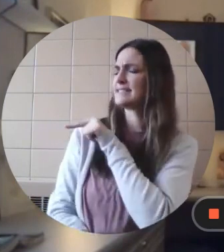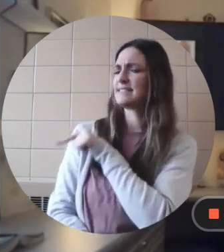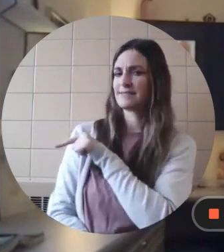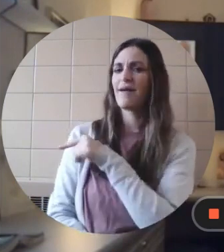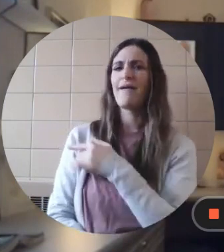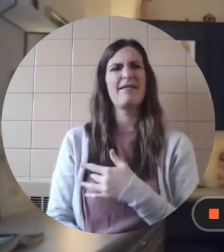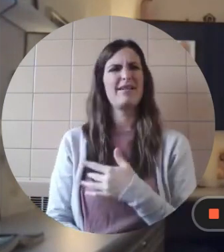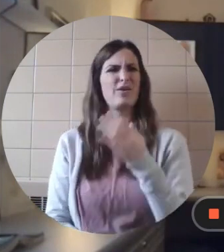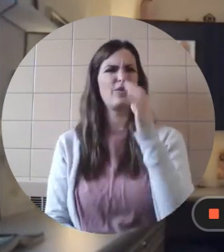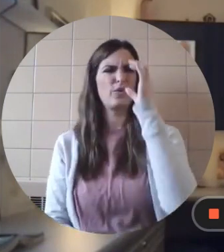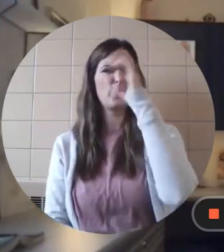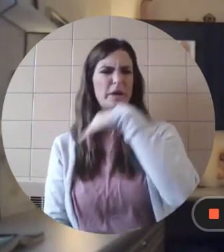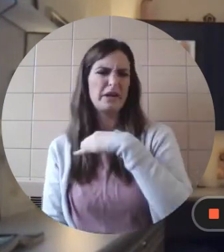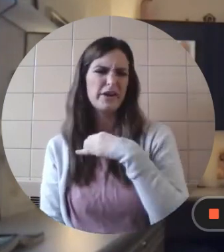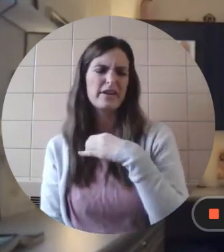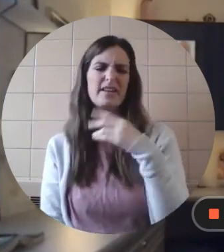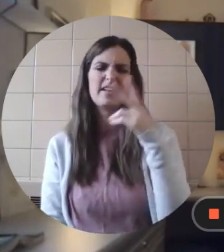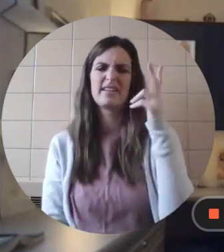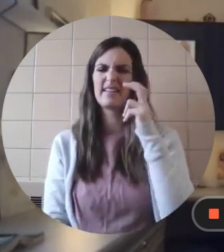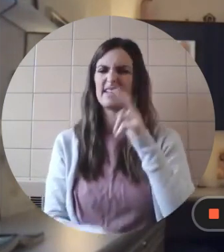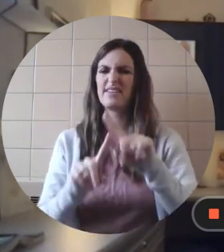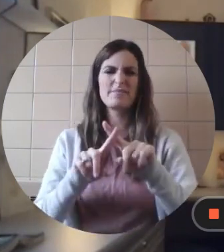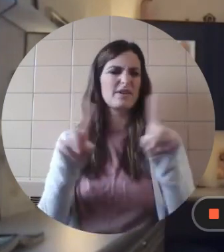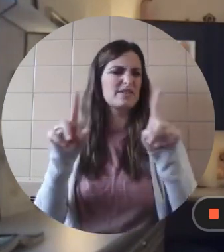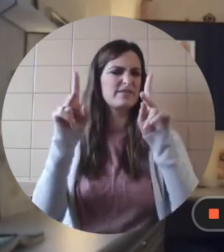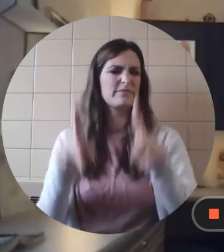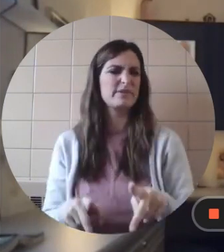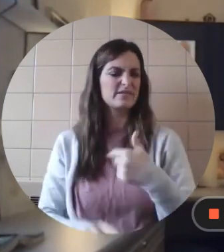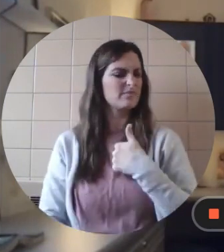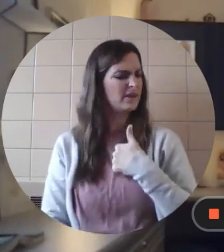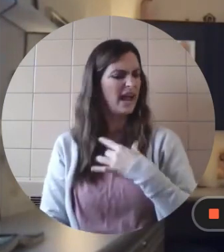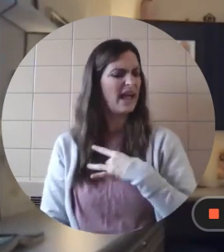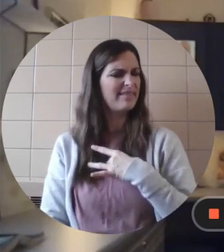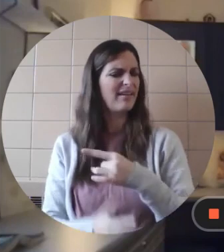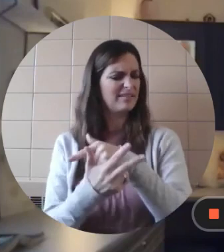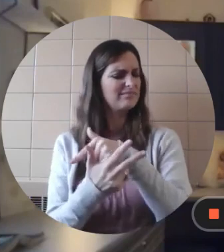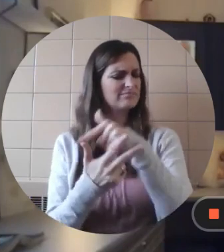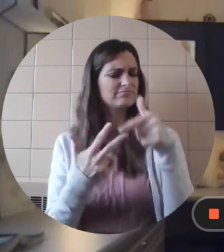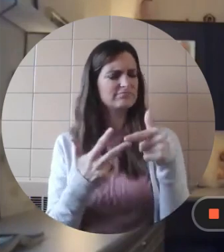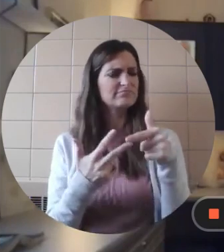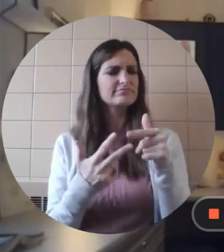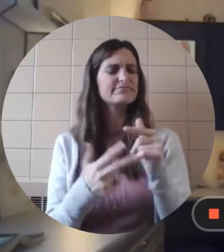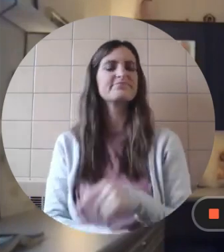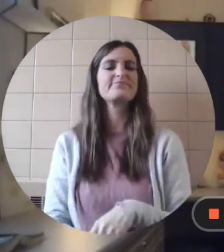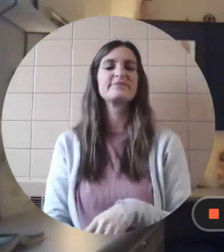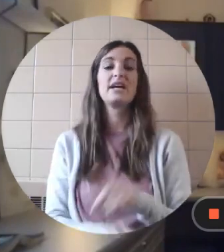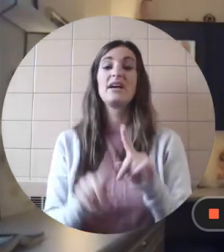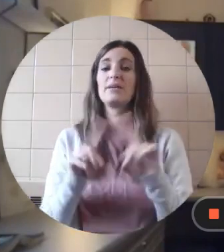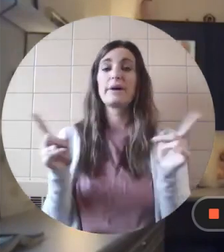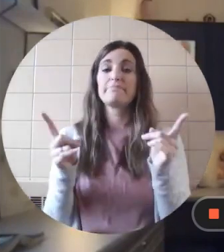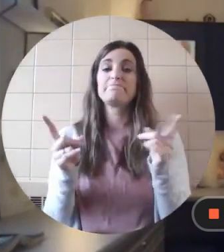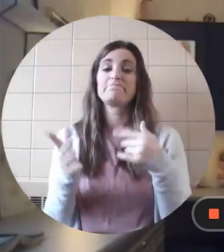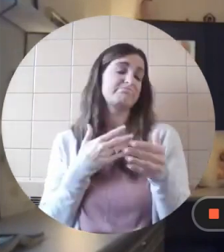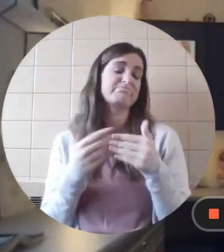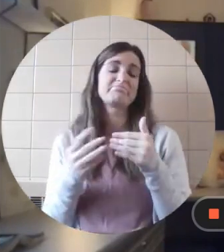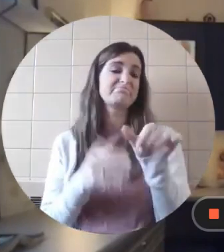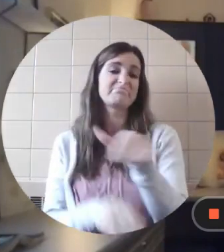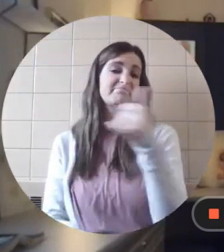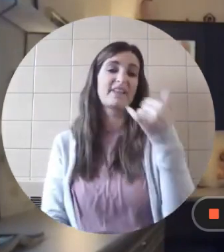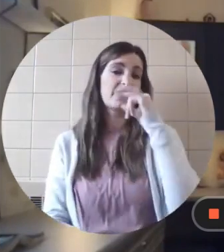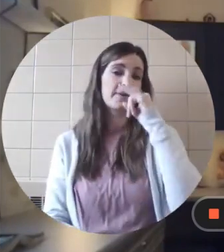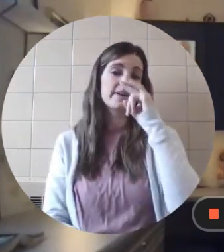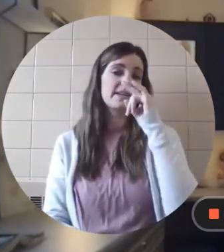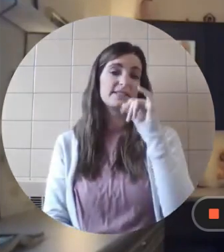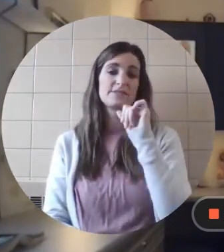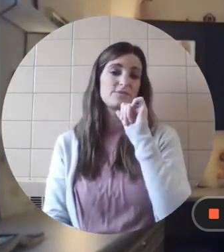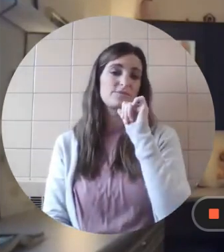felt weird, like hearing about someone else, even though I did like to kayak and climb mountains. But so what? The other kids didn't seem to be taking